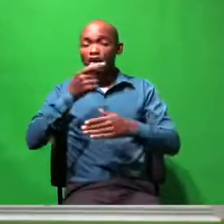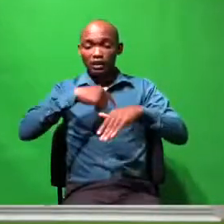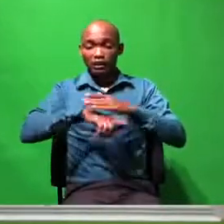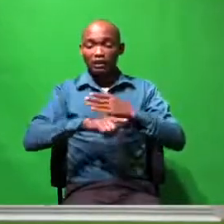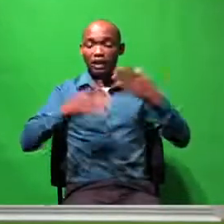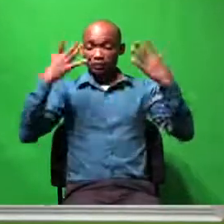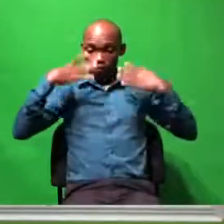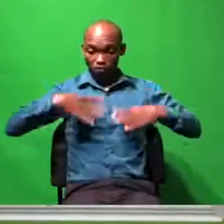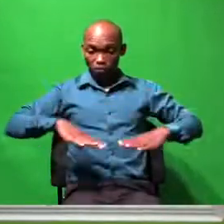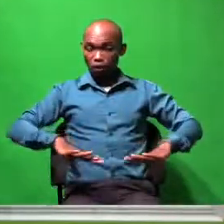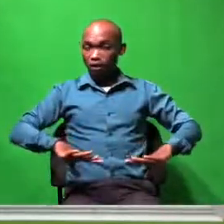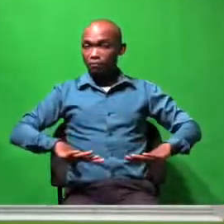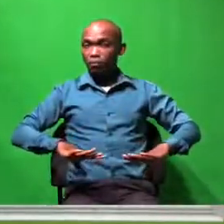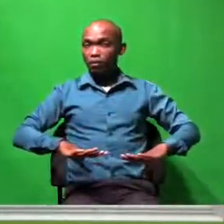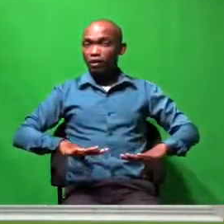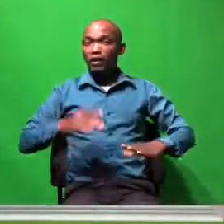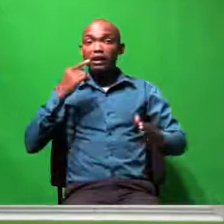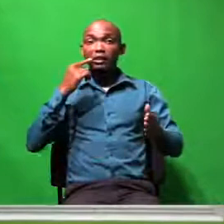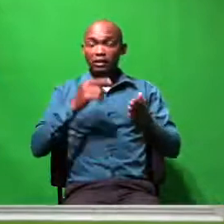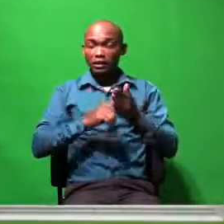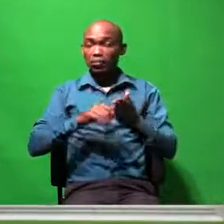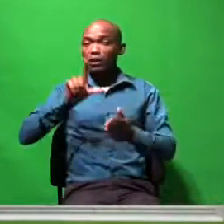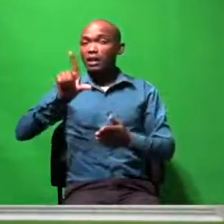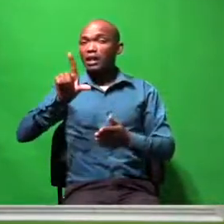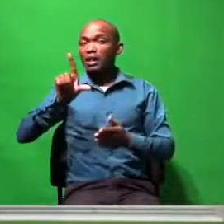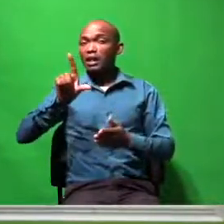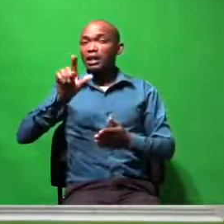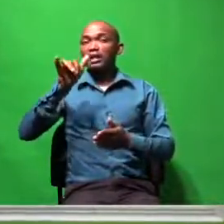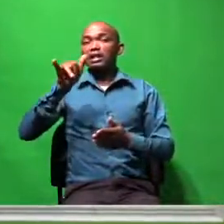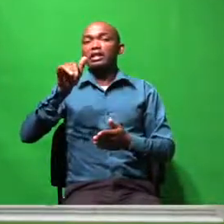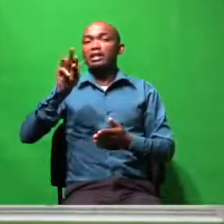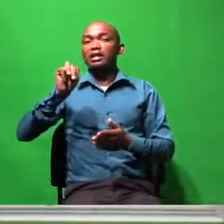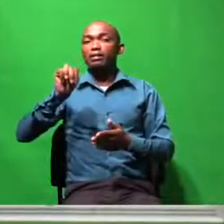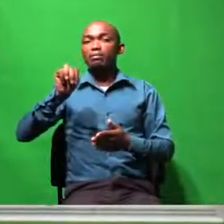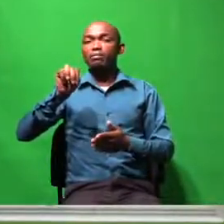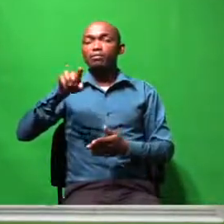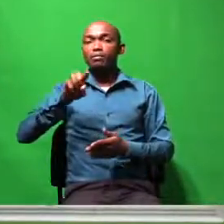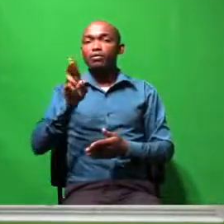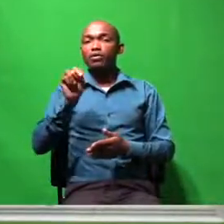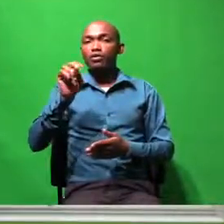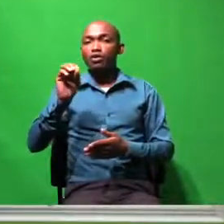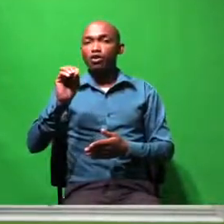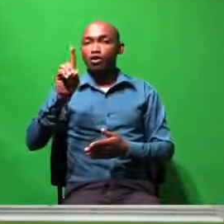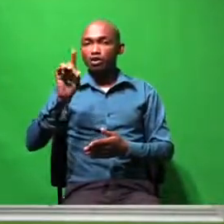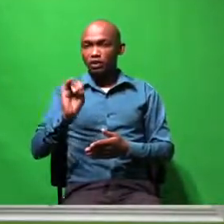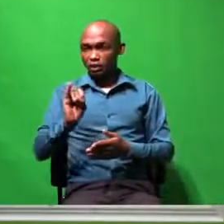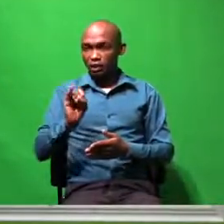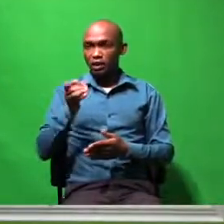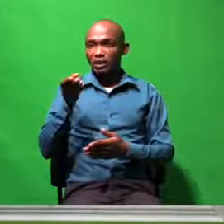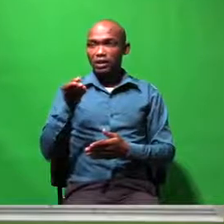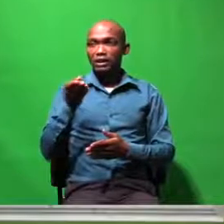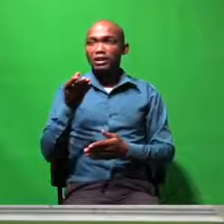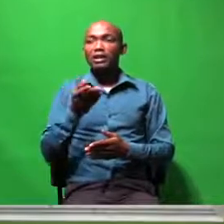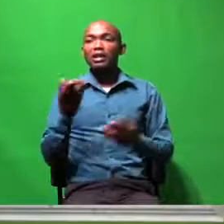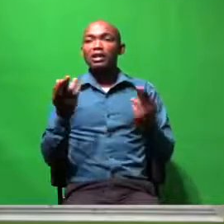body. Example, lymph nodes. There is a spleen, there is lymph node again, and